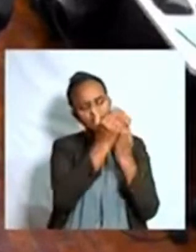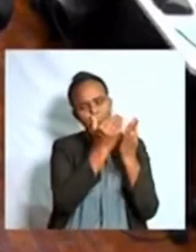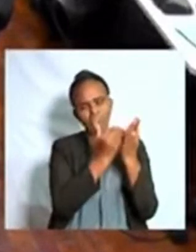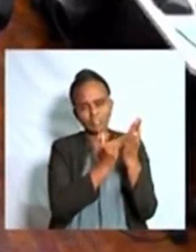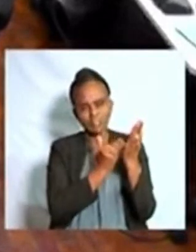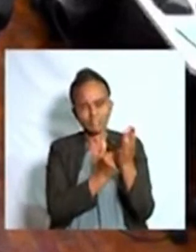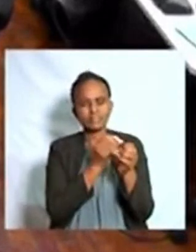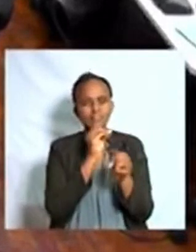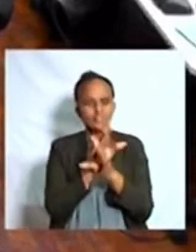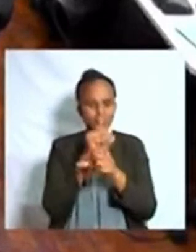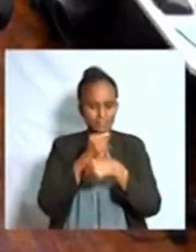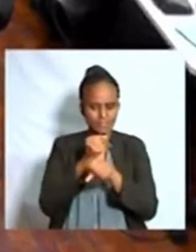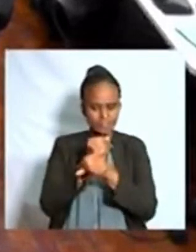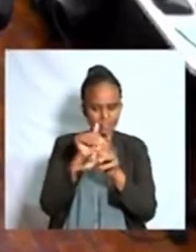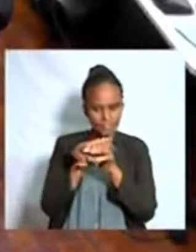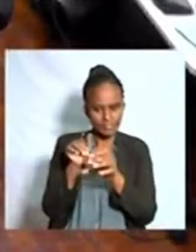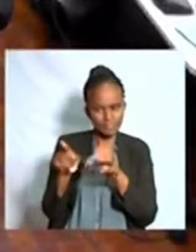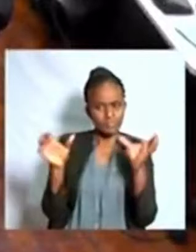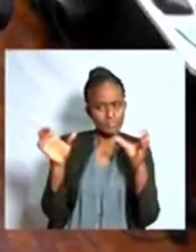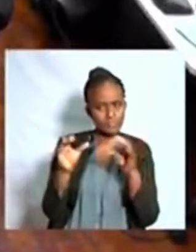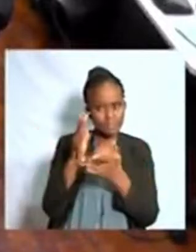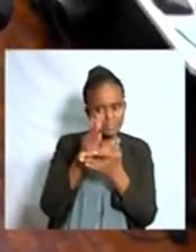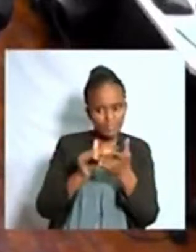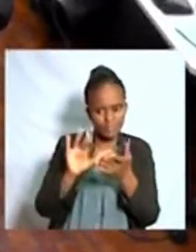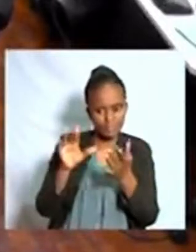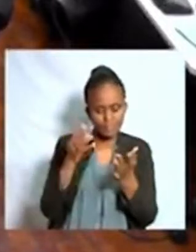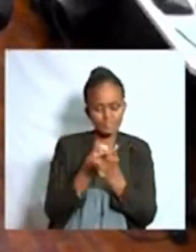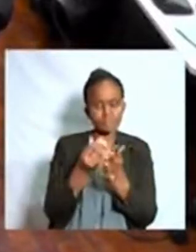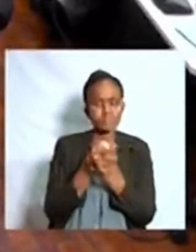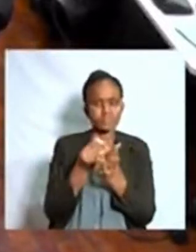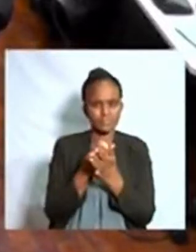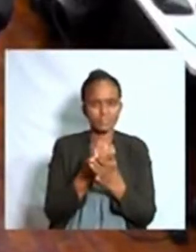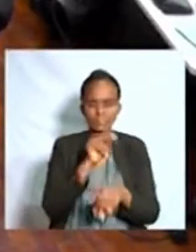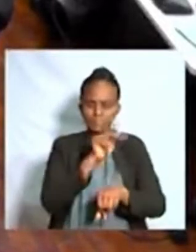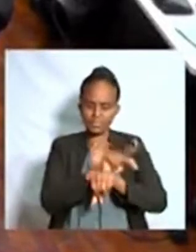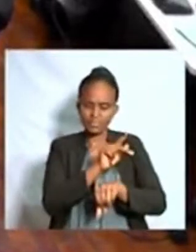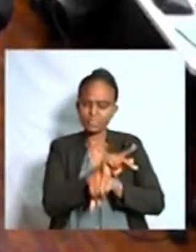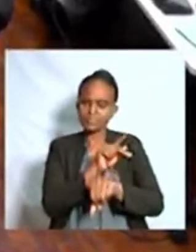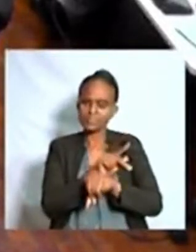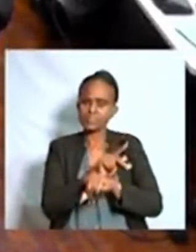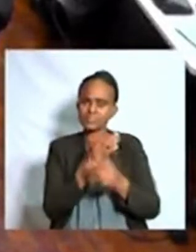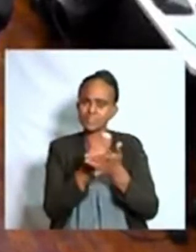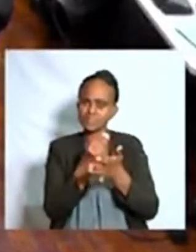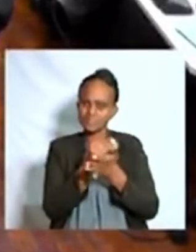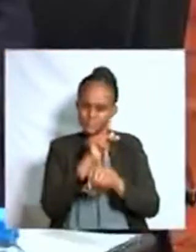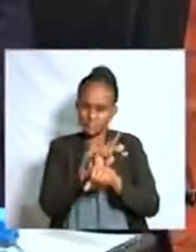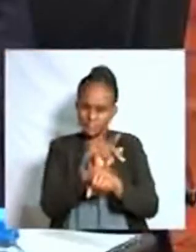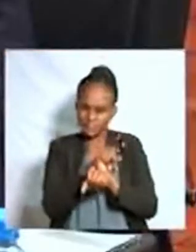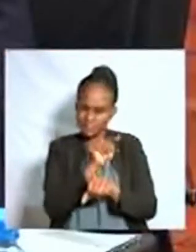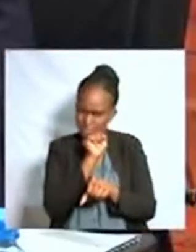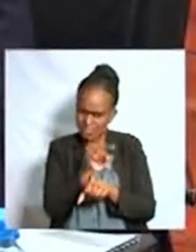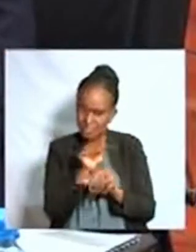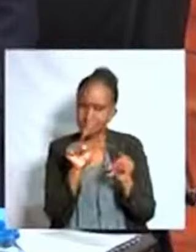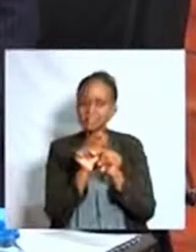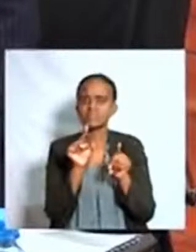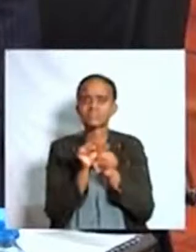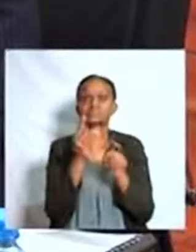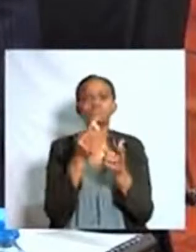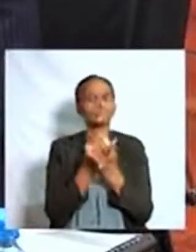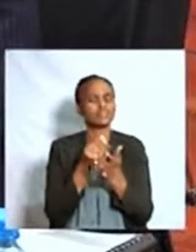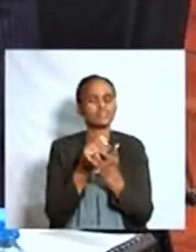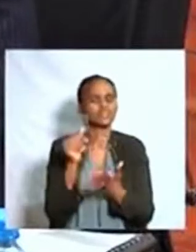make available to the committee some of the capital projects that the very money was supposed